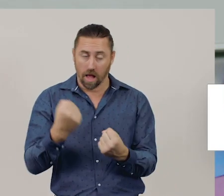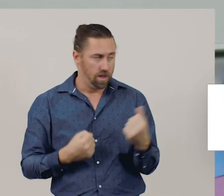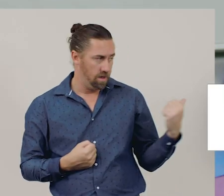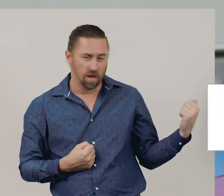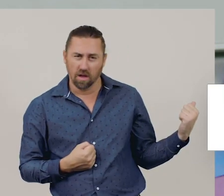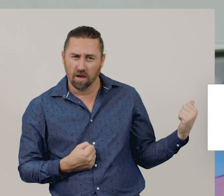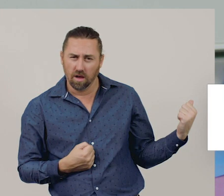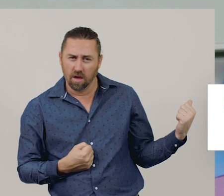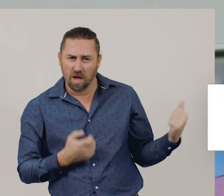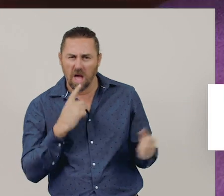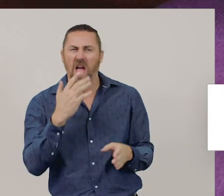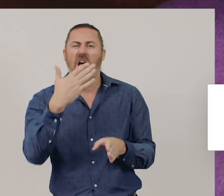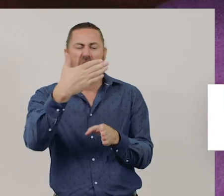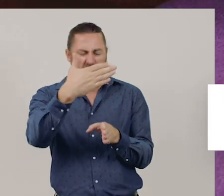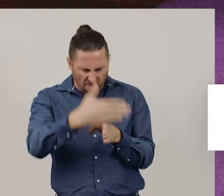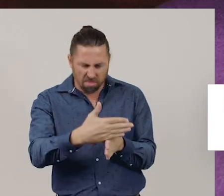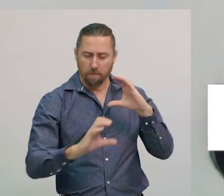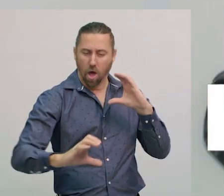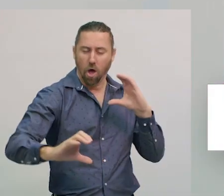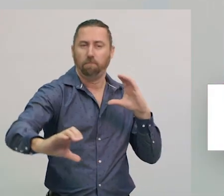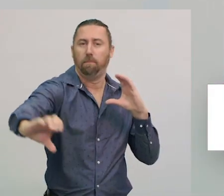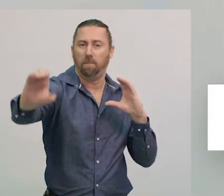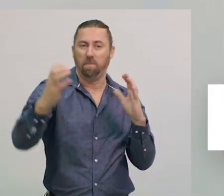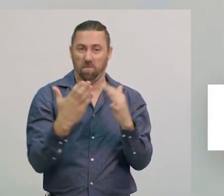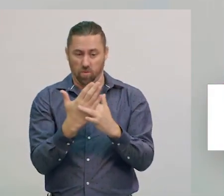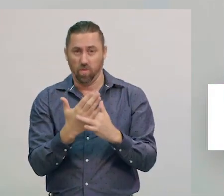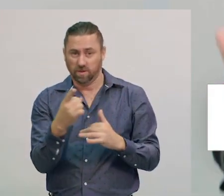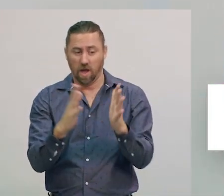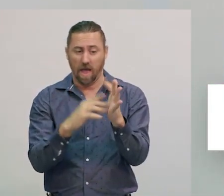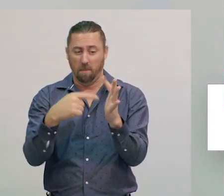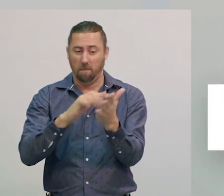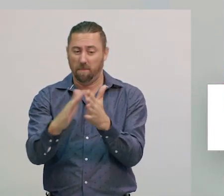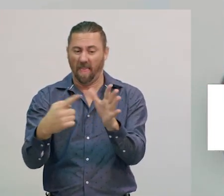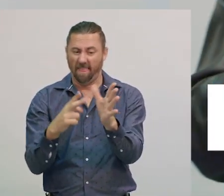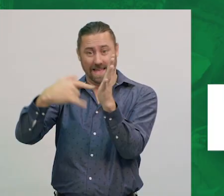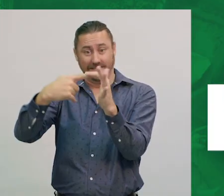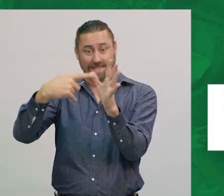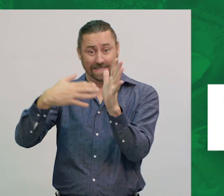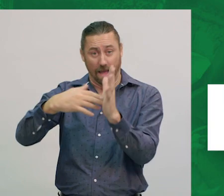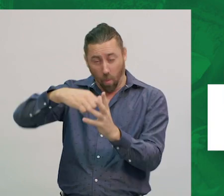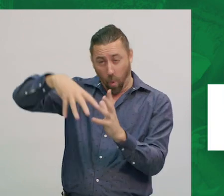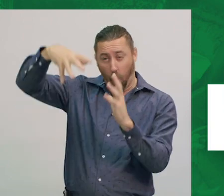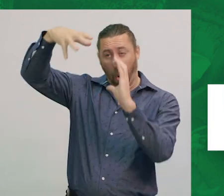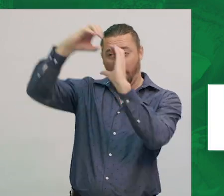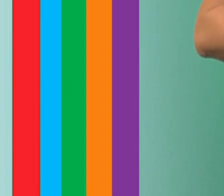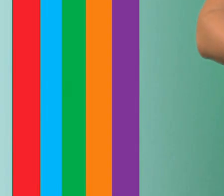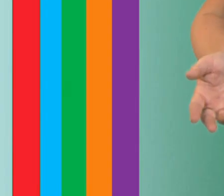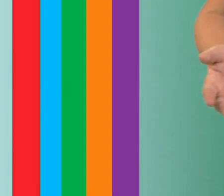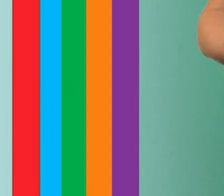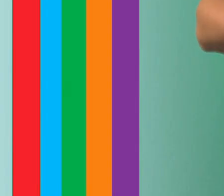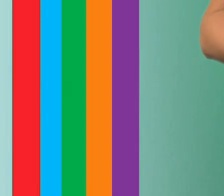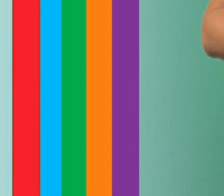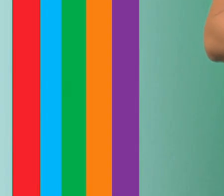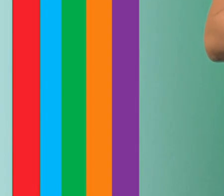how to identify two types of symmetry, and we're going to learn lots of interesting information about bio-waste.